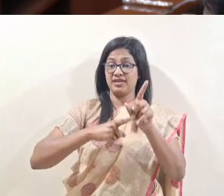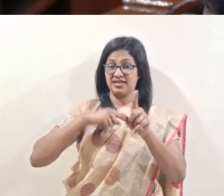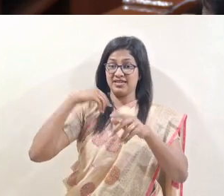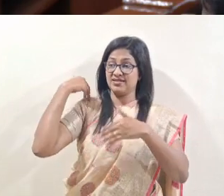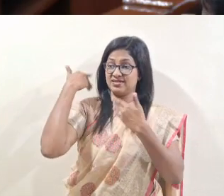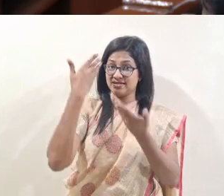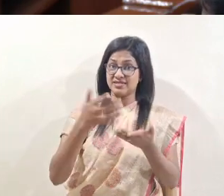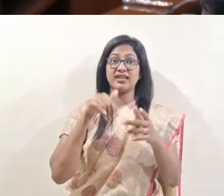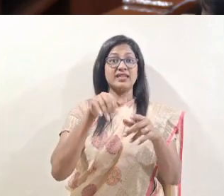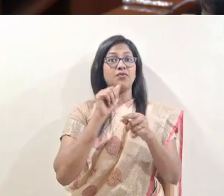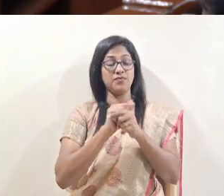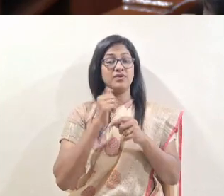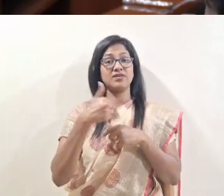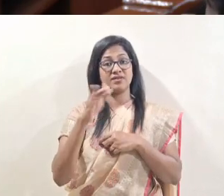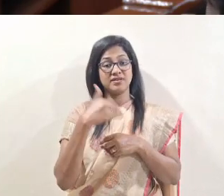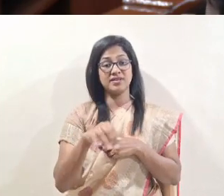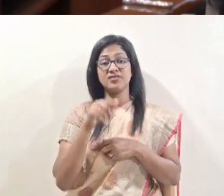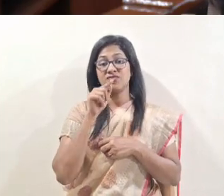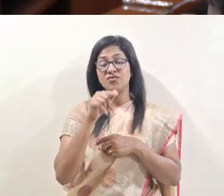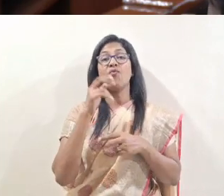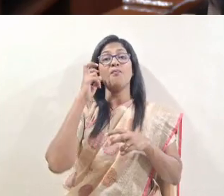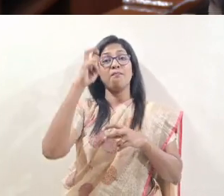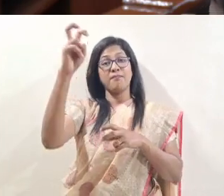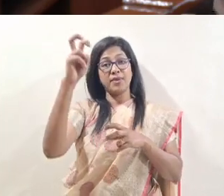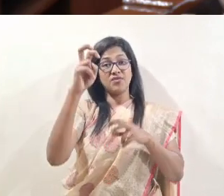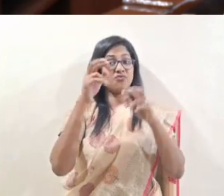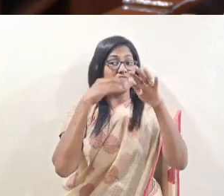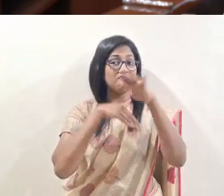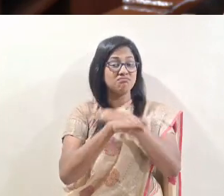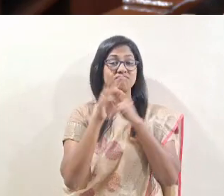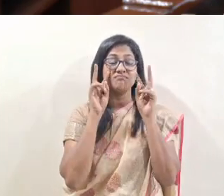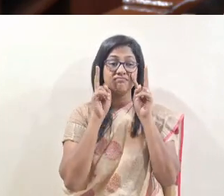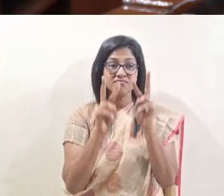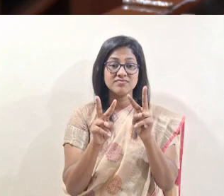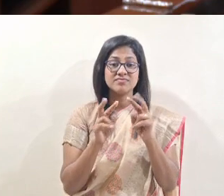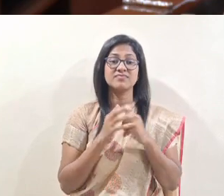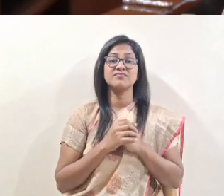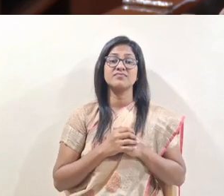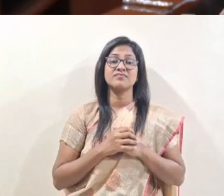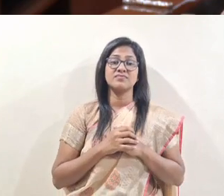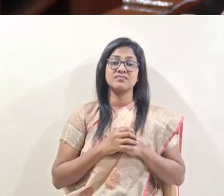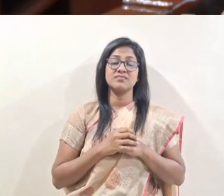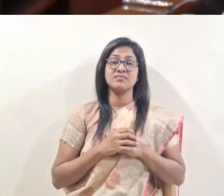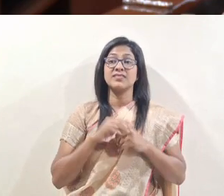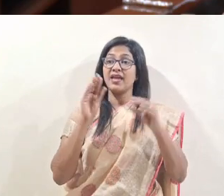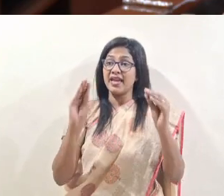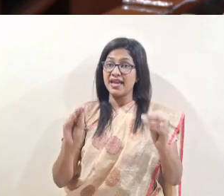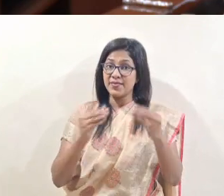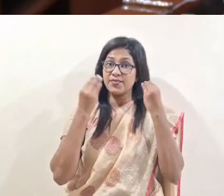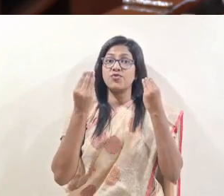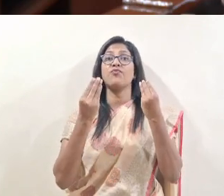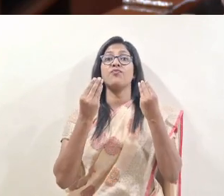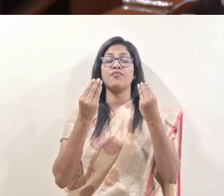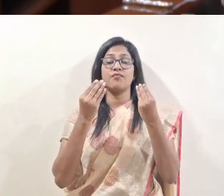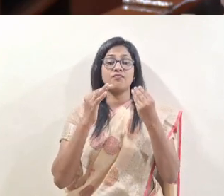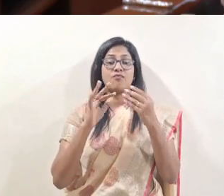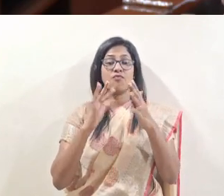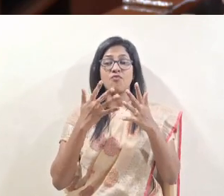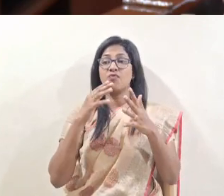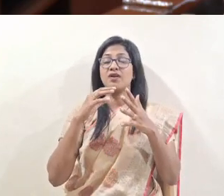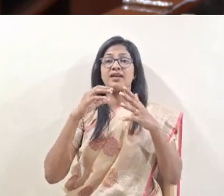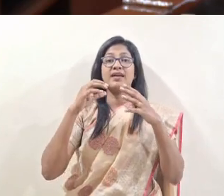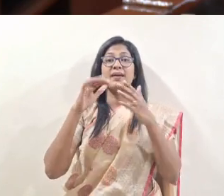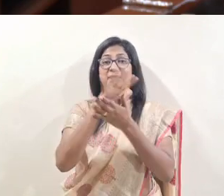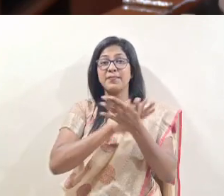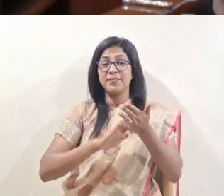it's still working. Now, are the metros seeing something that if they have to improve or increase the capacity of that, what do they do